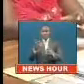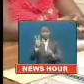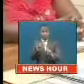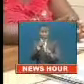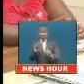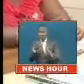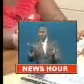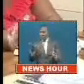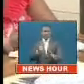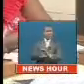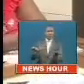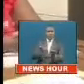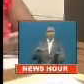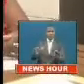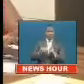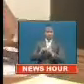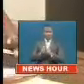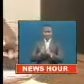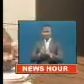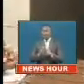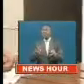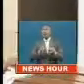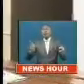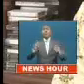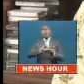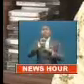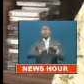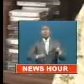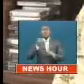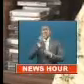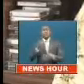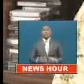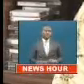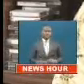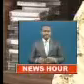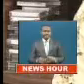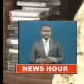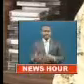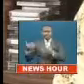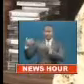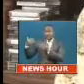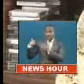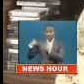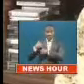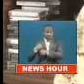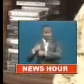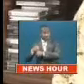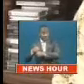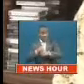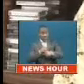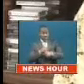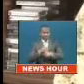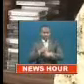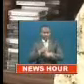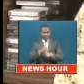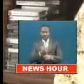violence and vandalism by issuing public statements. Their responsibility for the protection of journalists